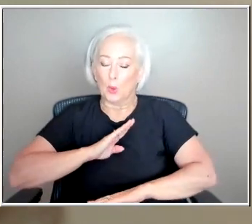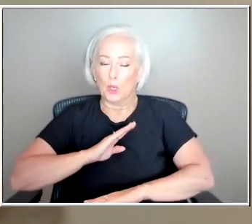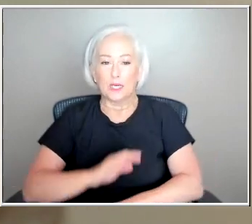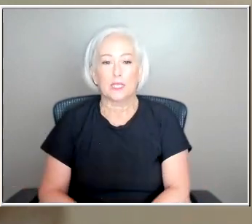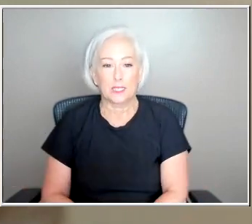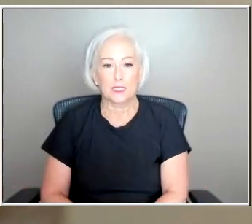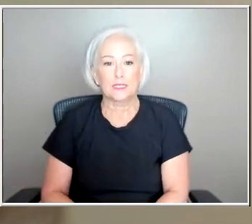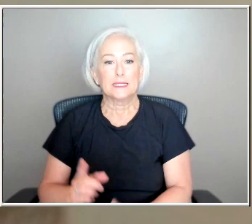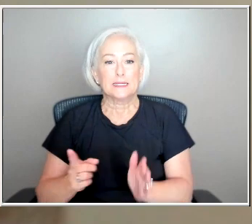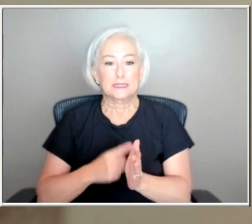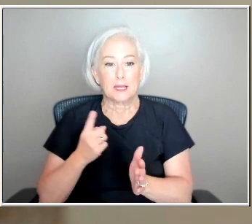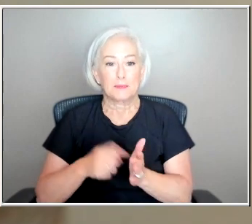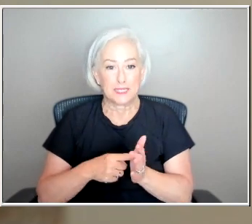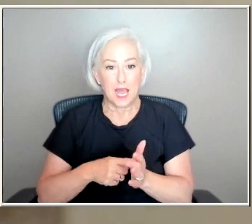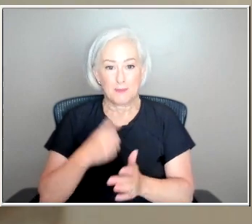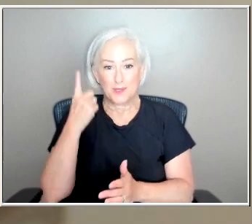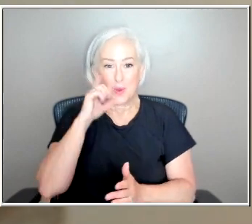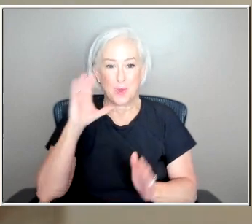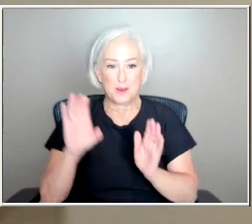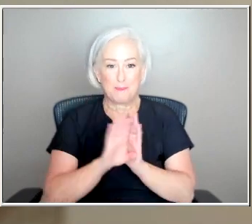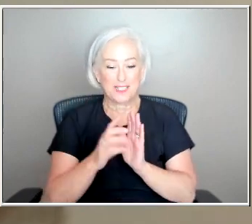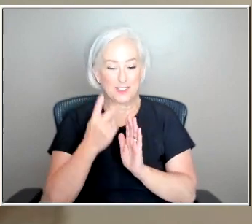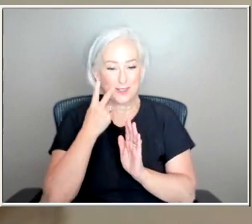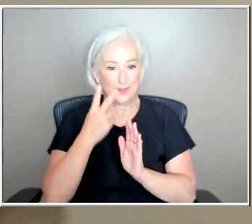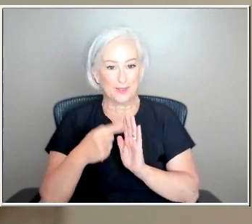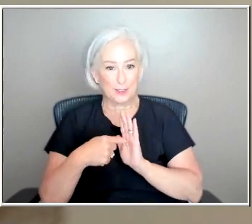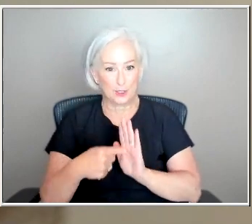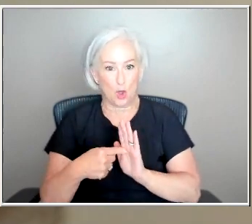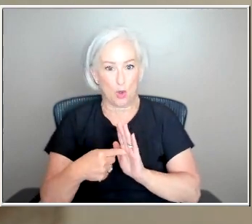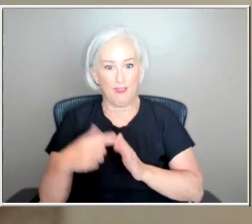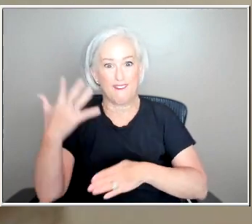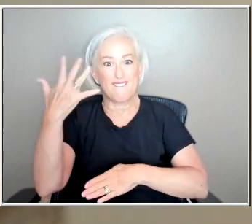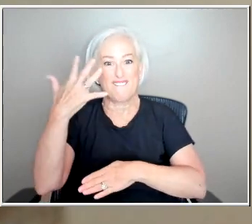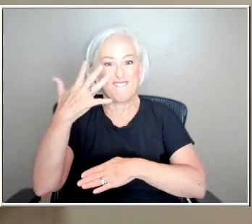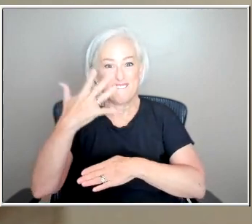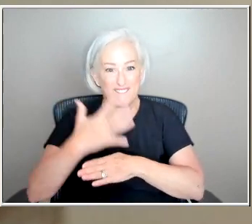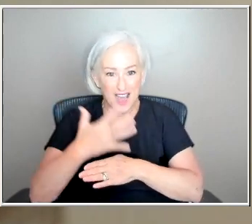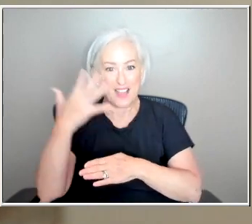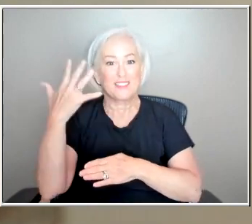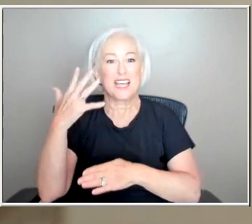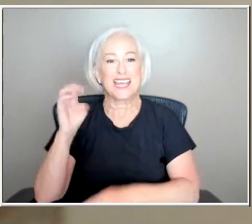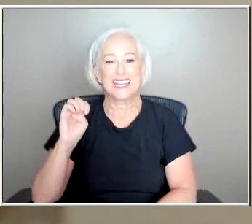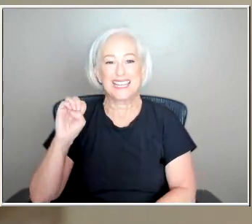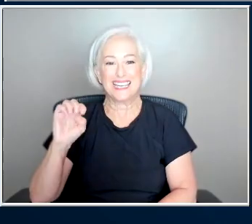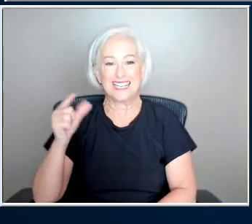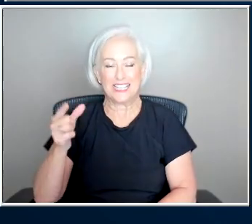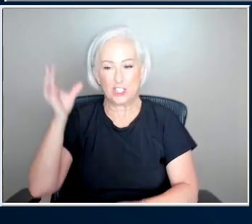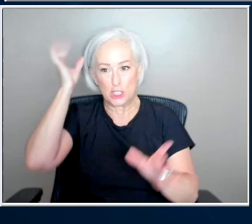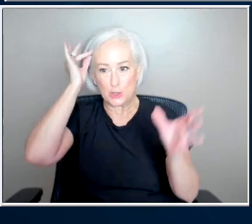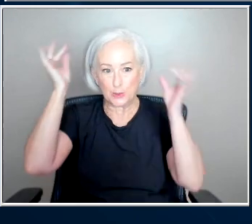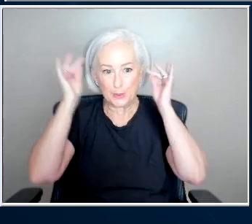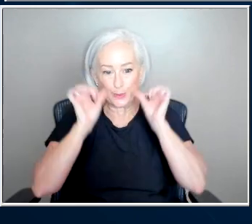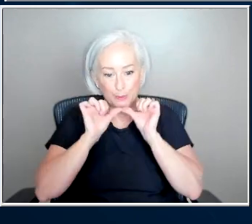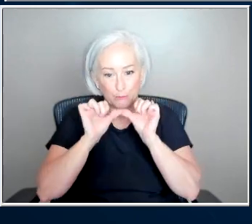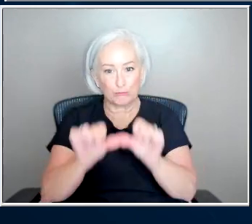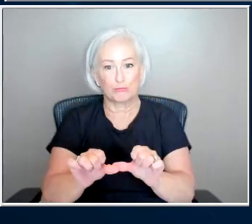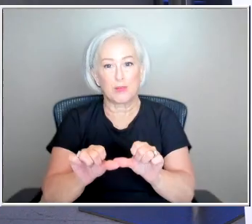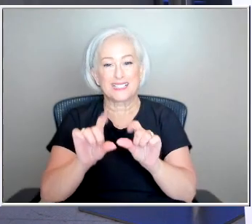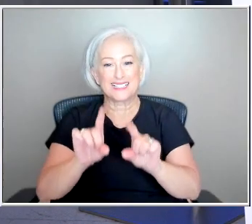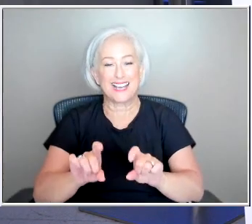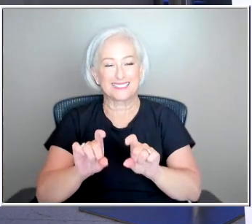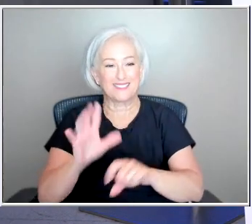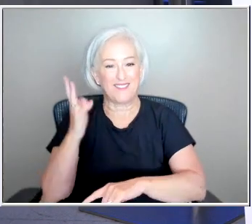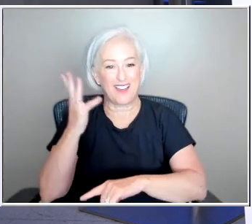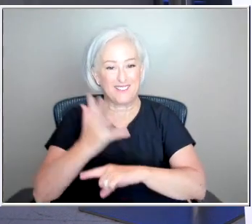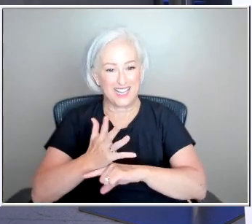one, or I believe one of those pictures that you guys just showed was from a 5-day EEG that we had. So Rachel and Emily, what's it like? What has it been